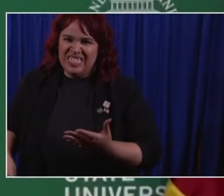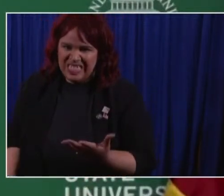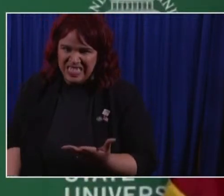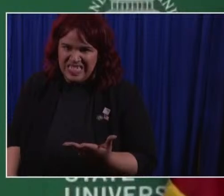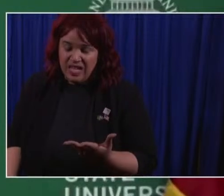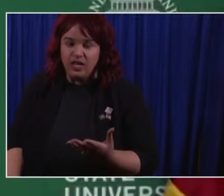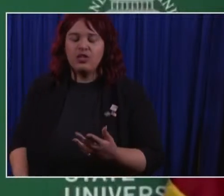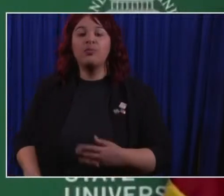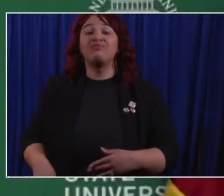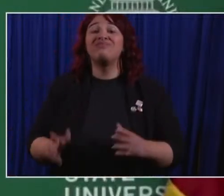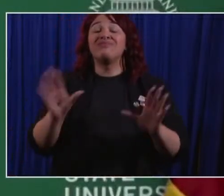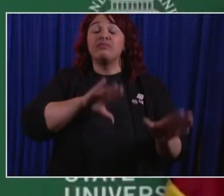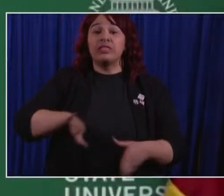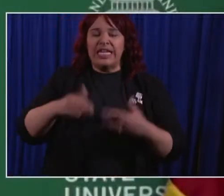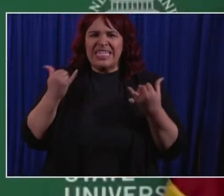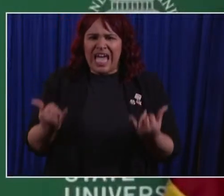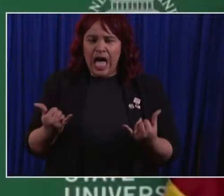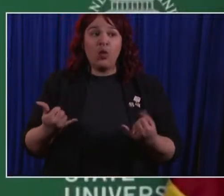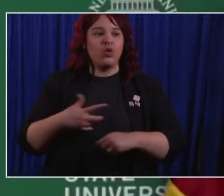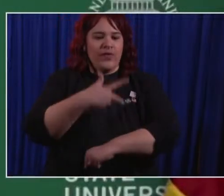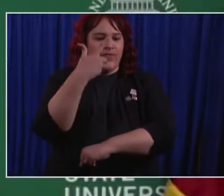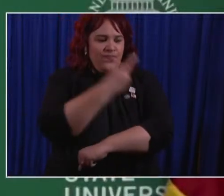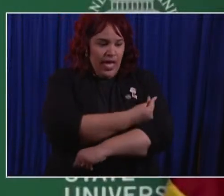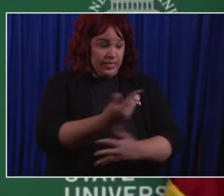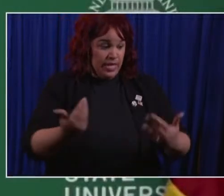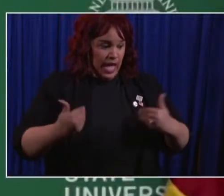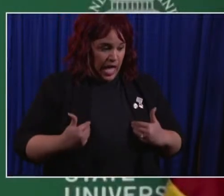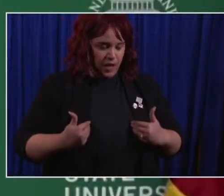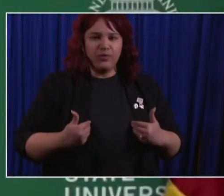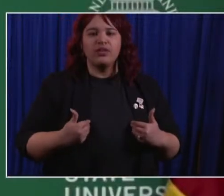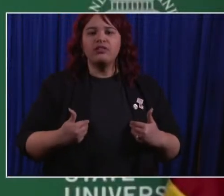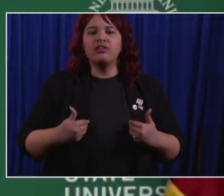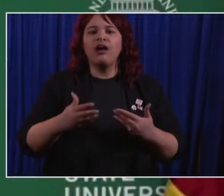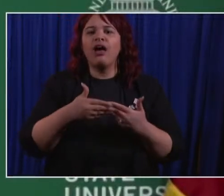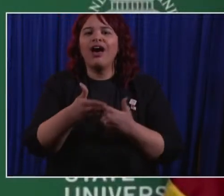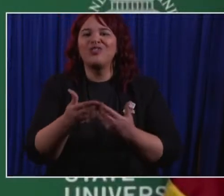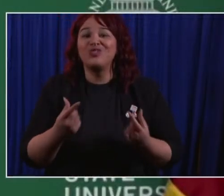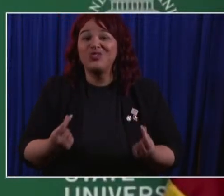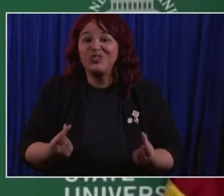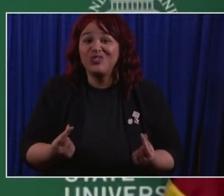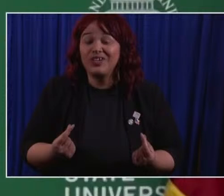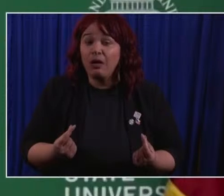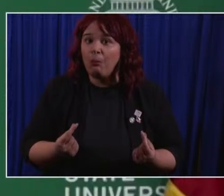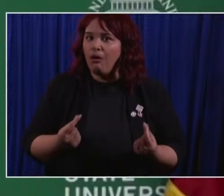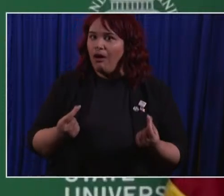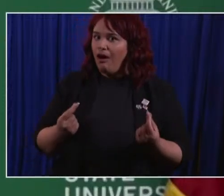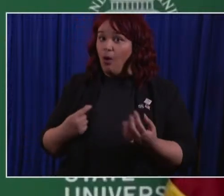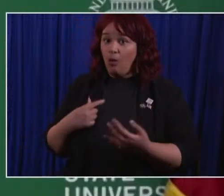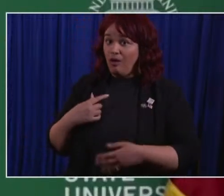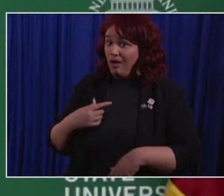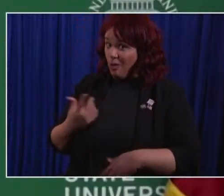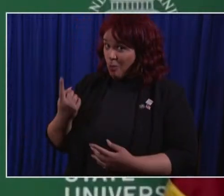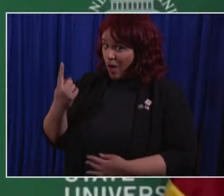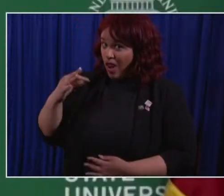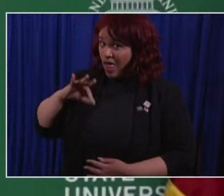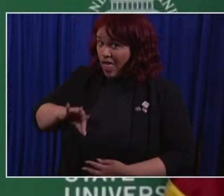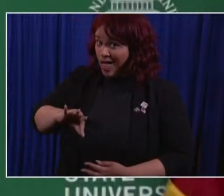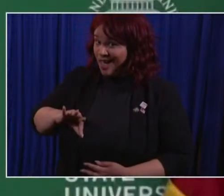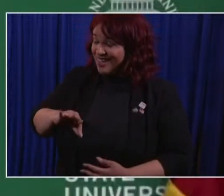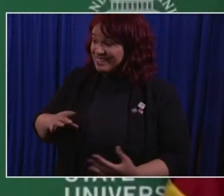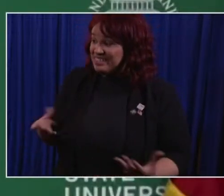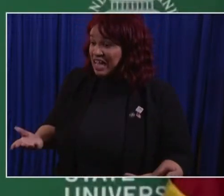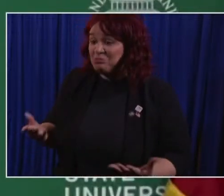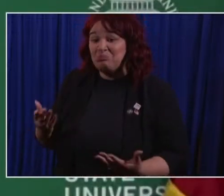to do. Or, you know, again, in the example I gave, you're not going to have to be quarantined if you've been vaccinated.